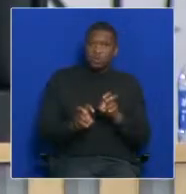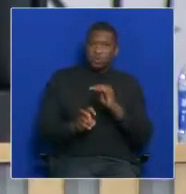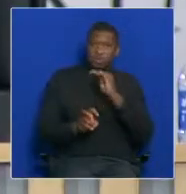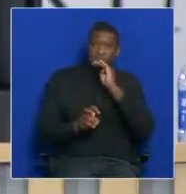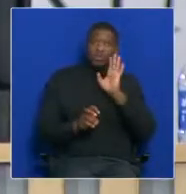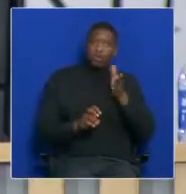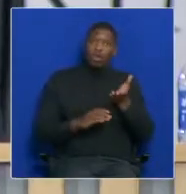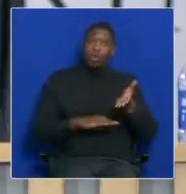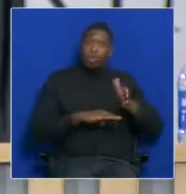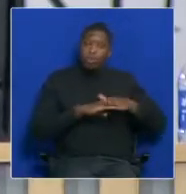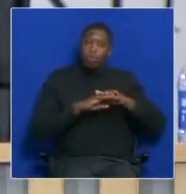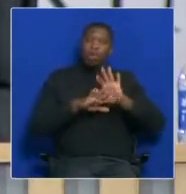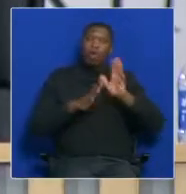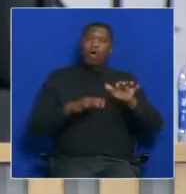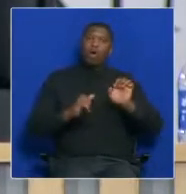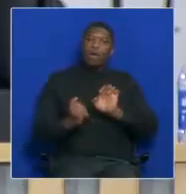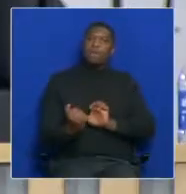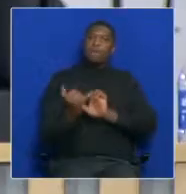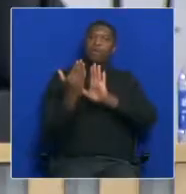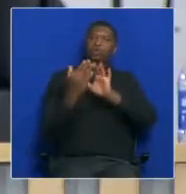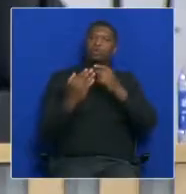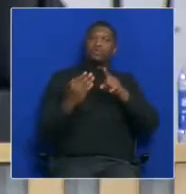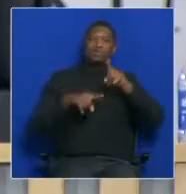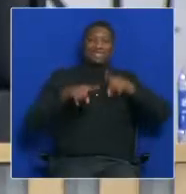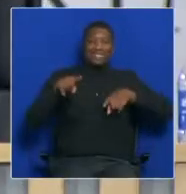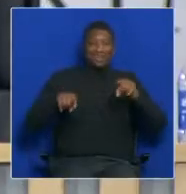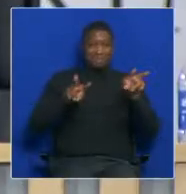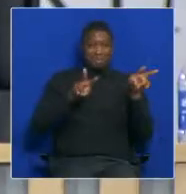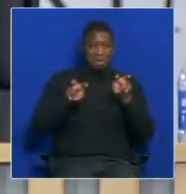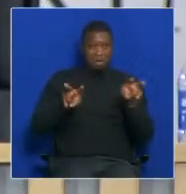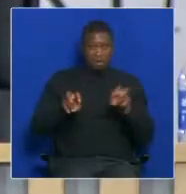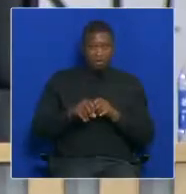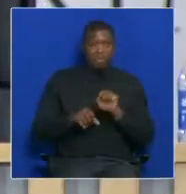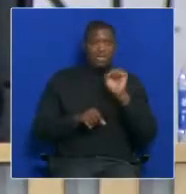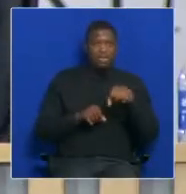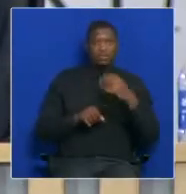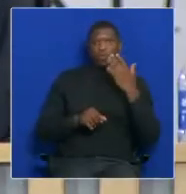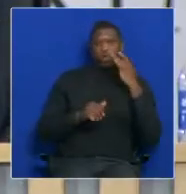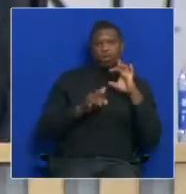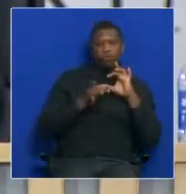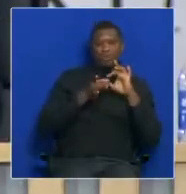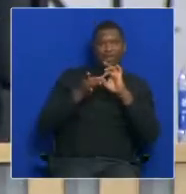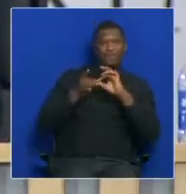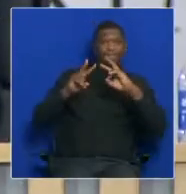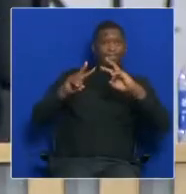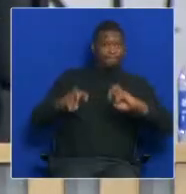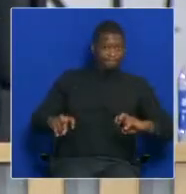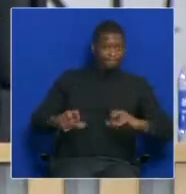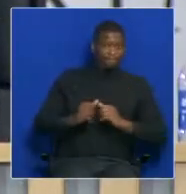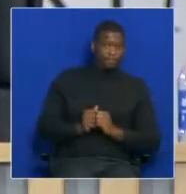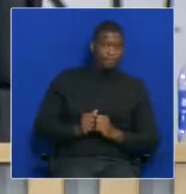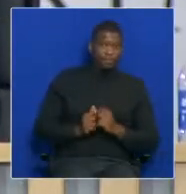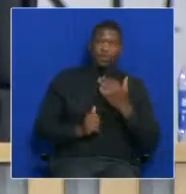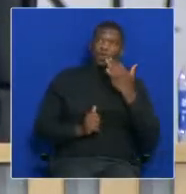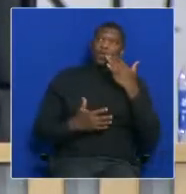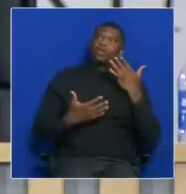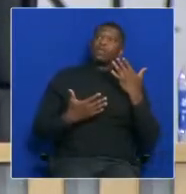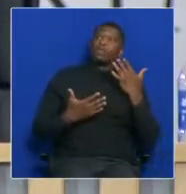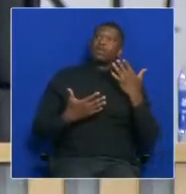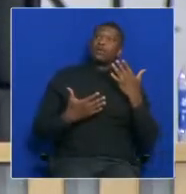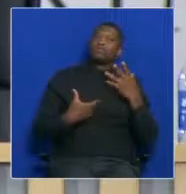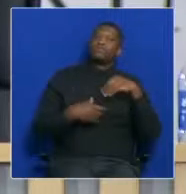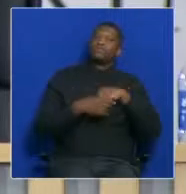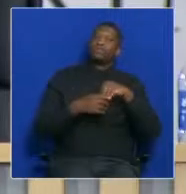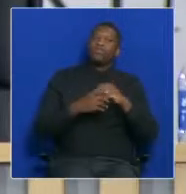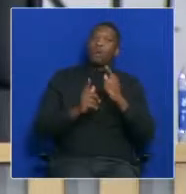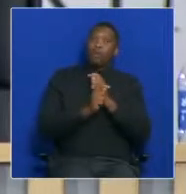matters? As it relates to investigation, yes. When it comes to prosecution, it's only the prosecutors